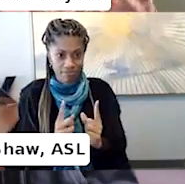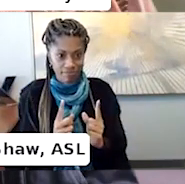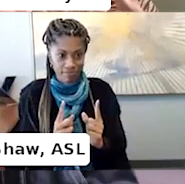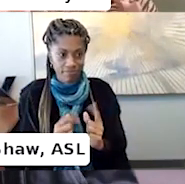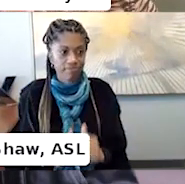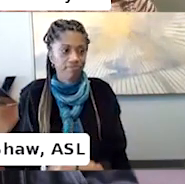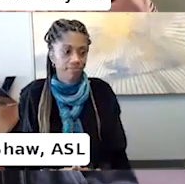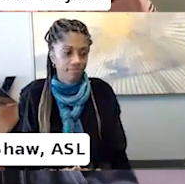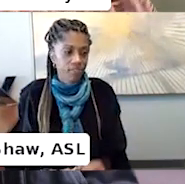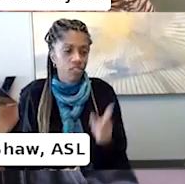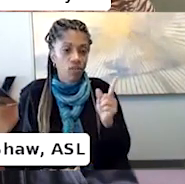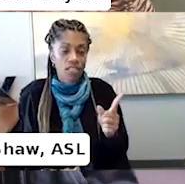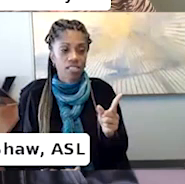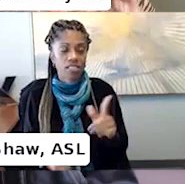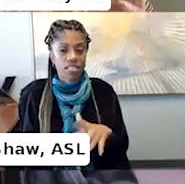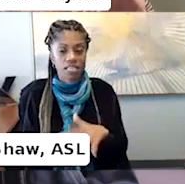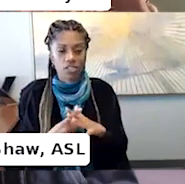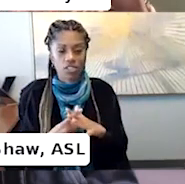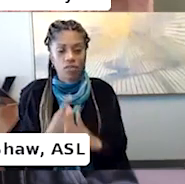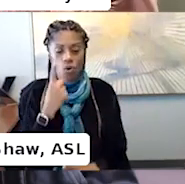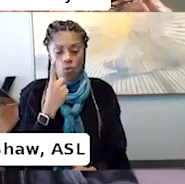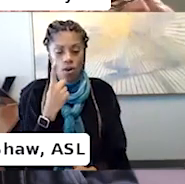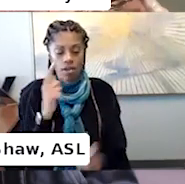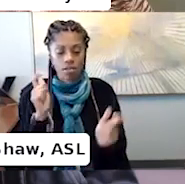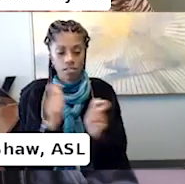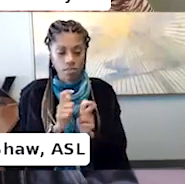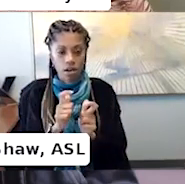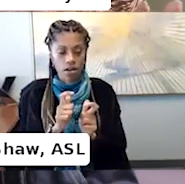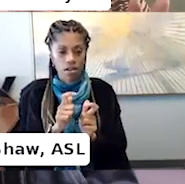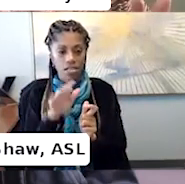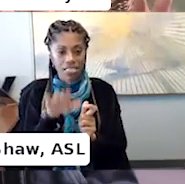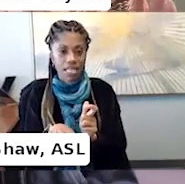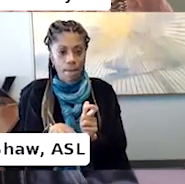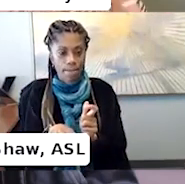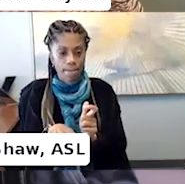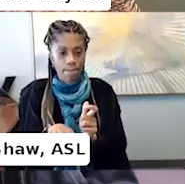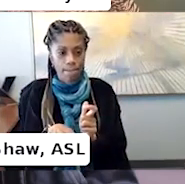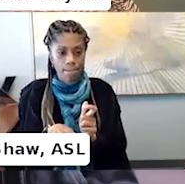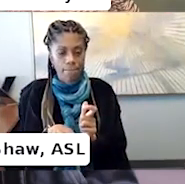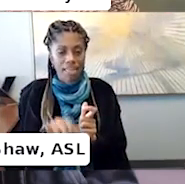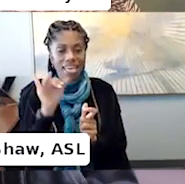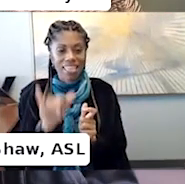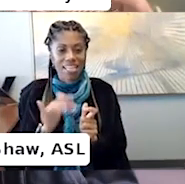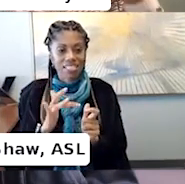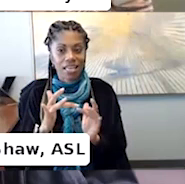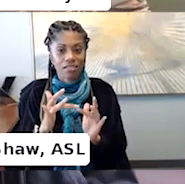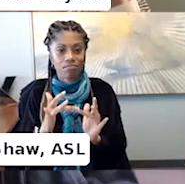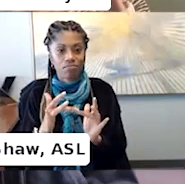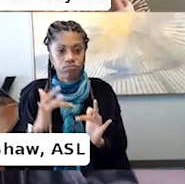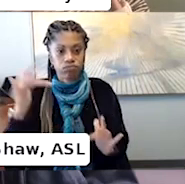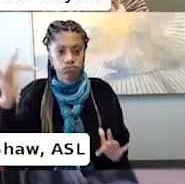being implemented to address the polarization that we're all experiencing in the country.